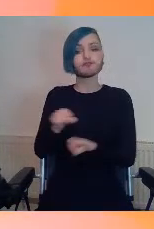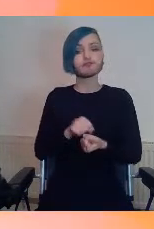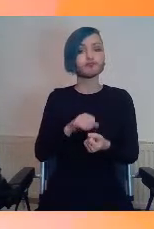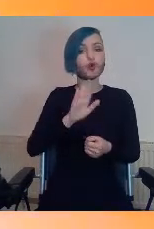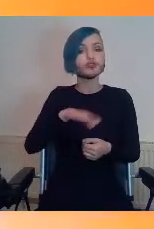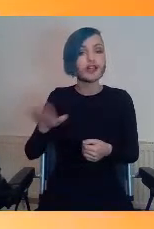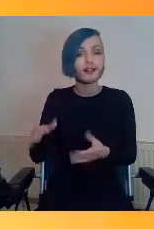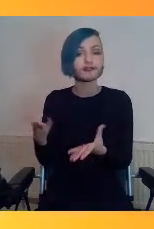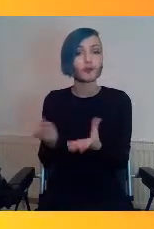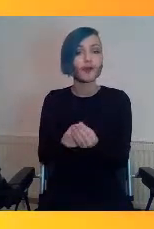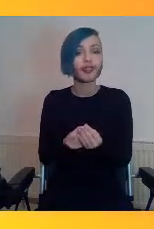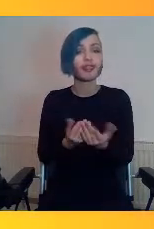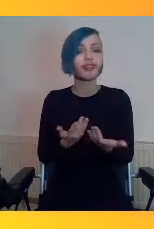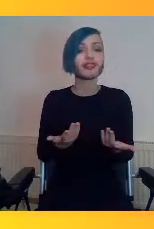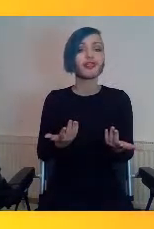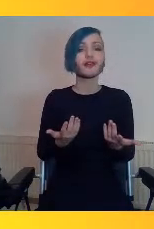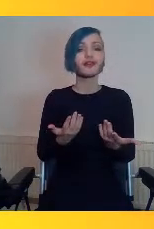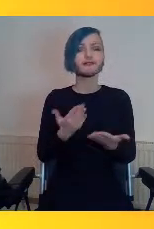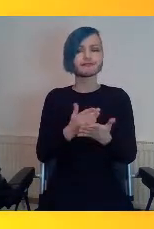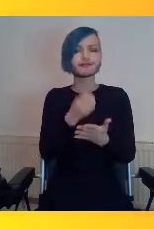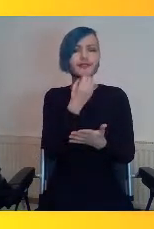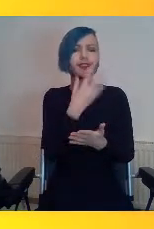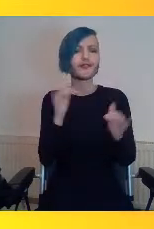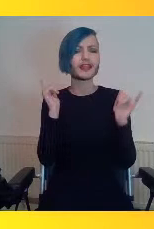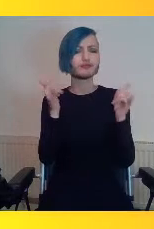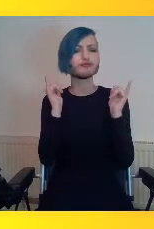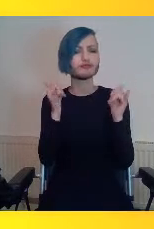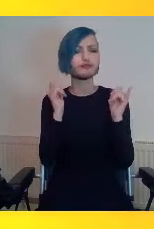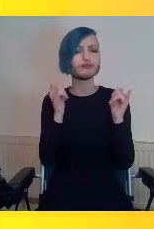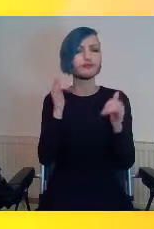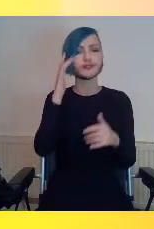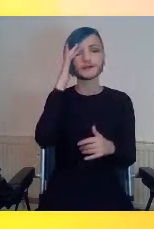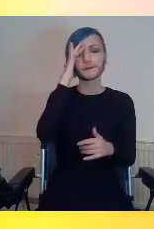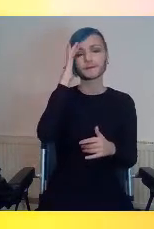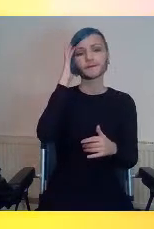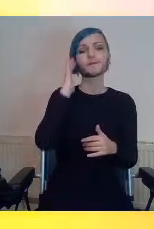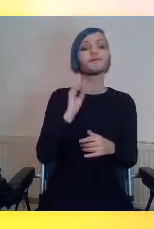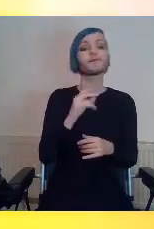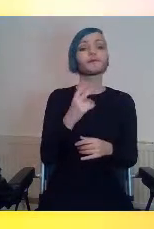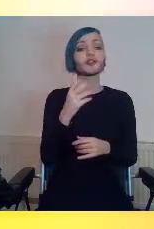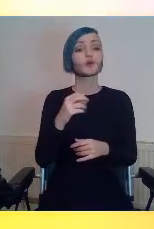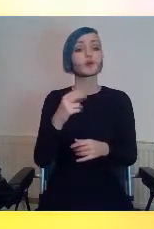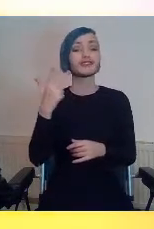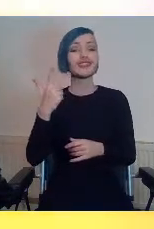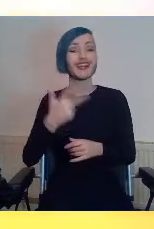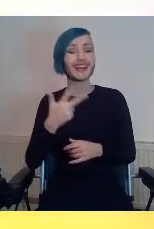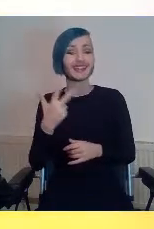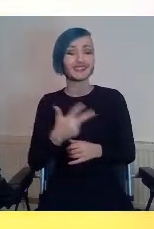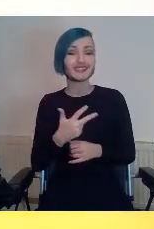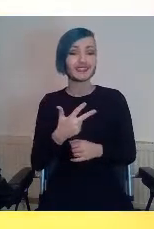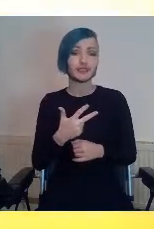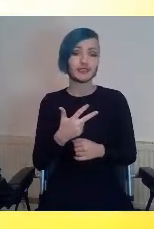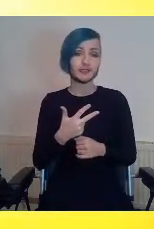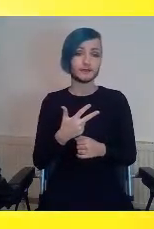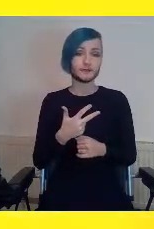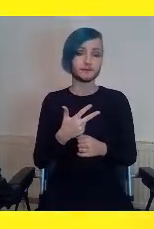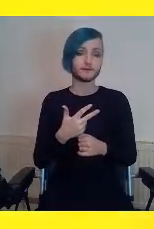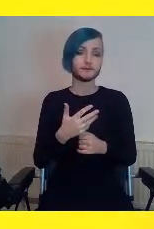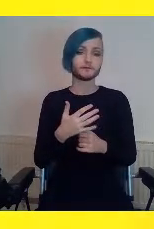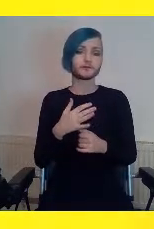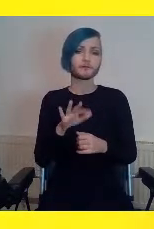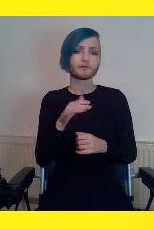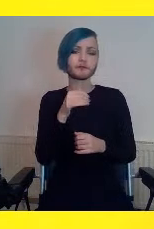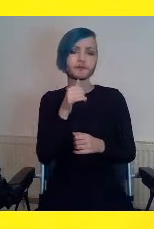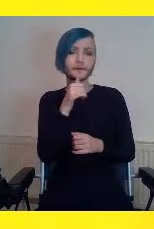like really nice celebration. And in 2018, what we used, like these groups, they